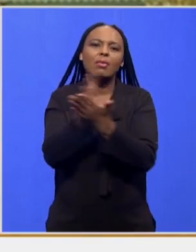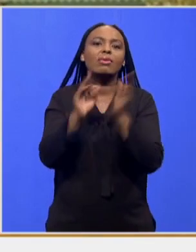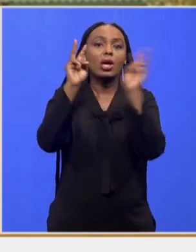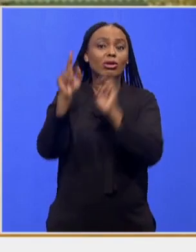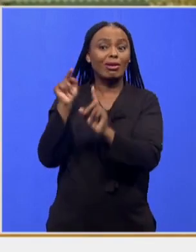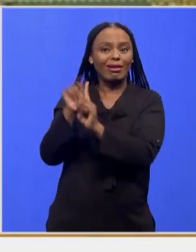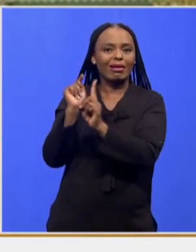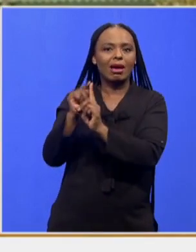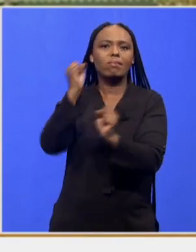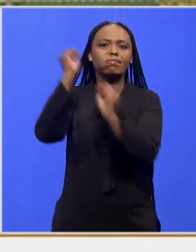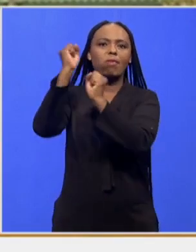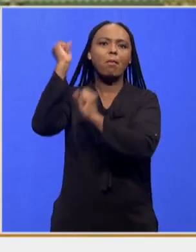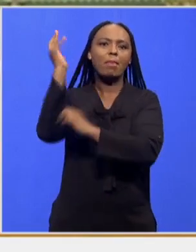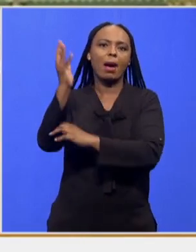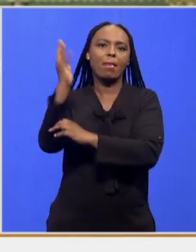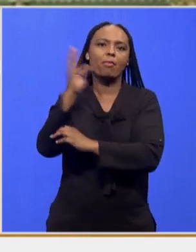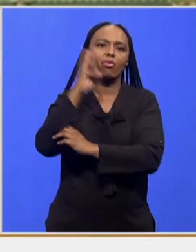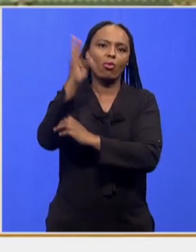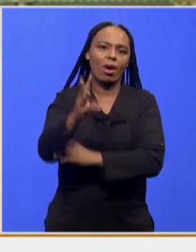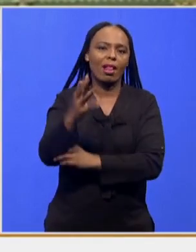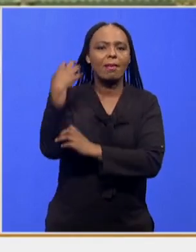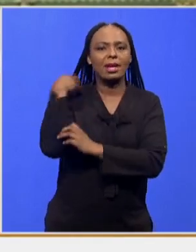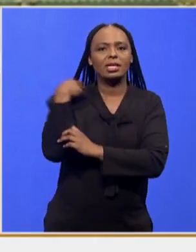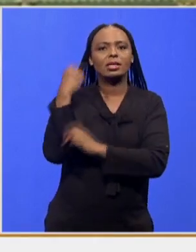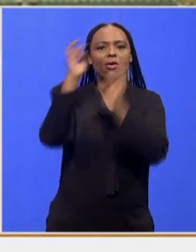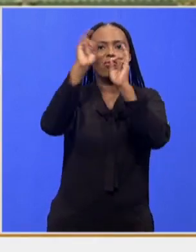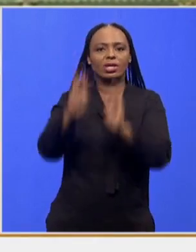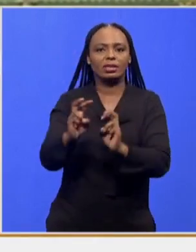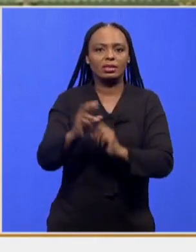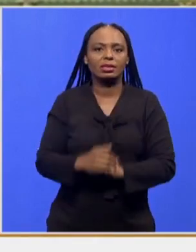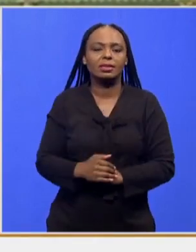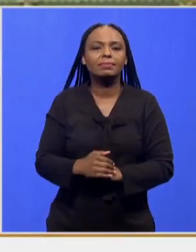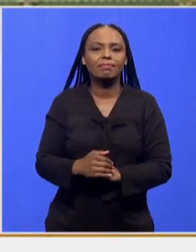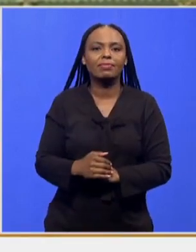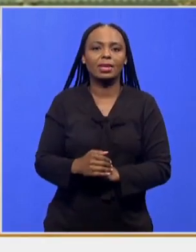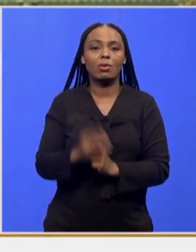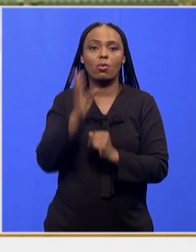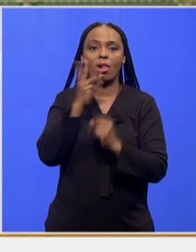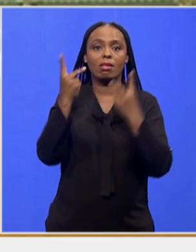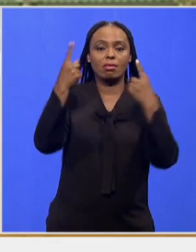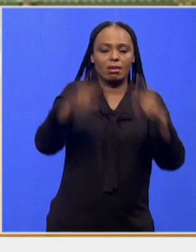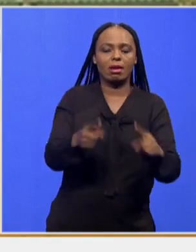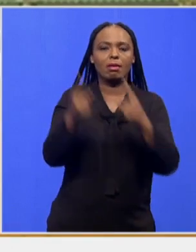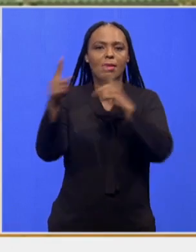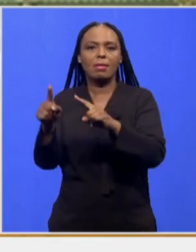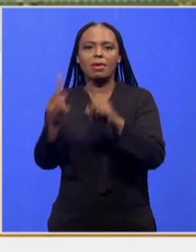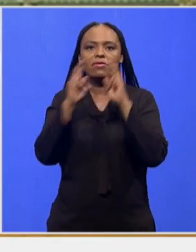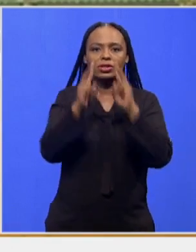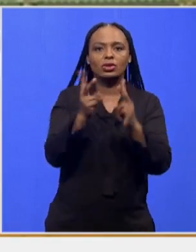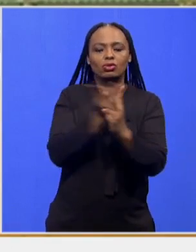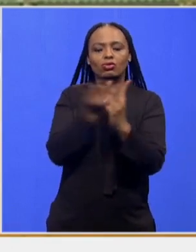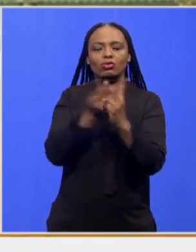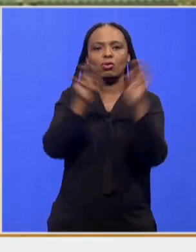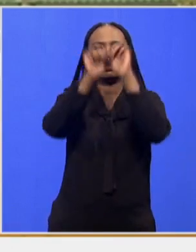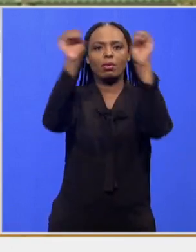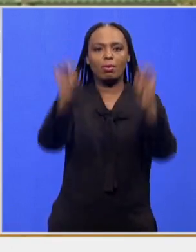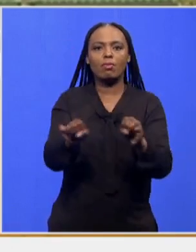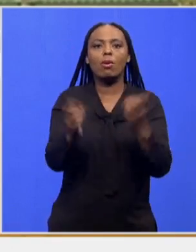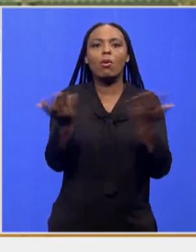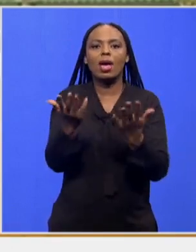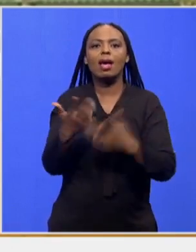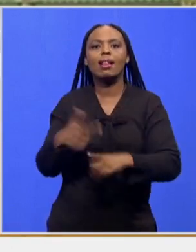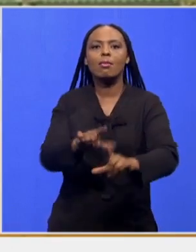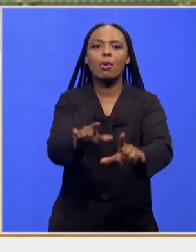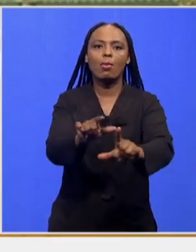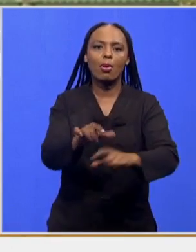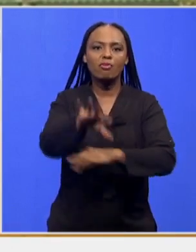bringing forth in asking the minister as he visits these two power stations in the Limpopo province, Naledi. Yeah, well, considering